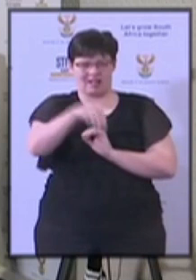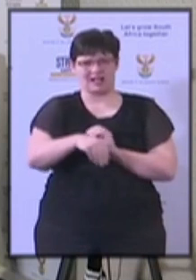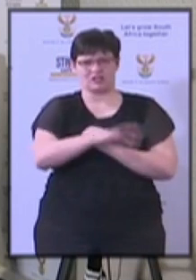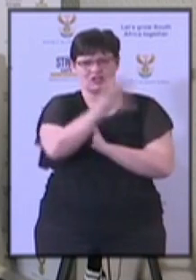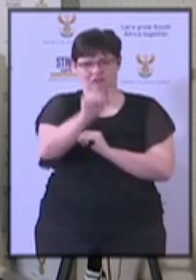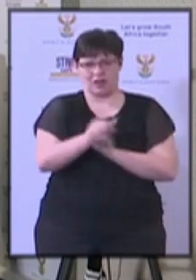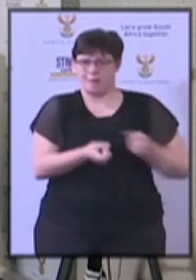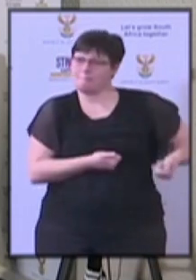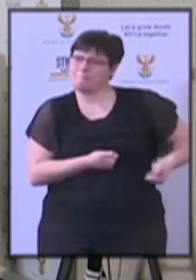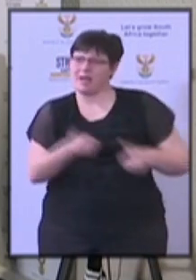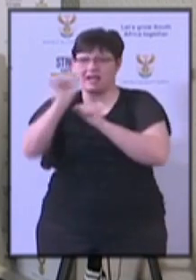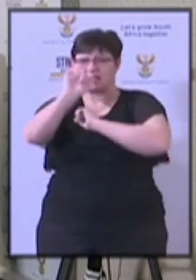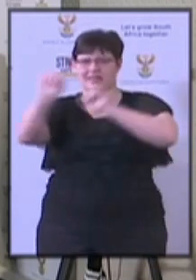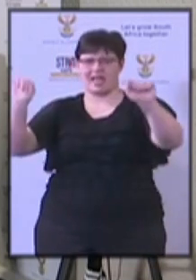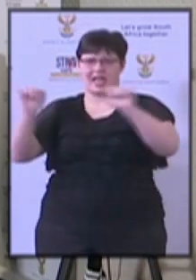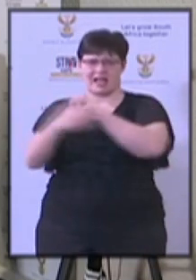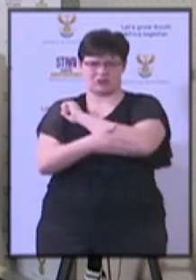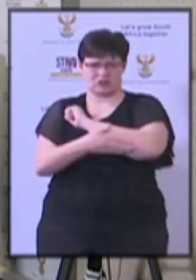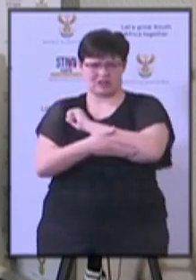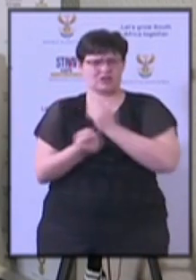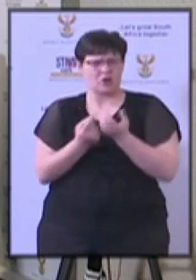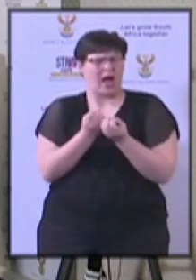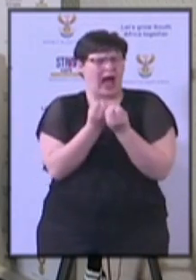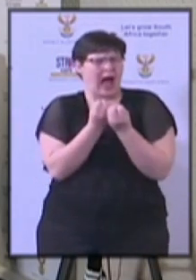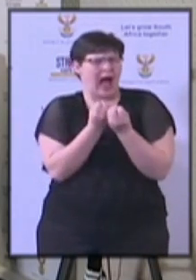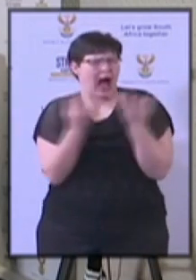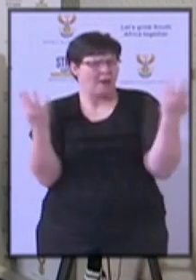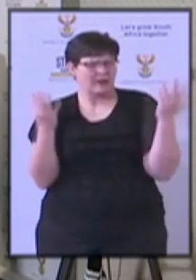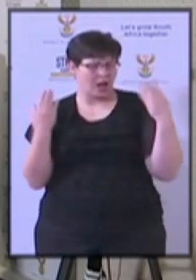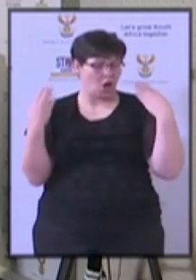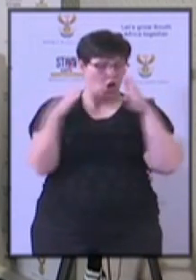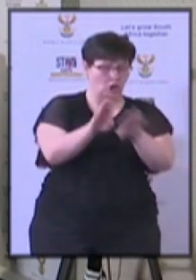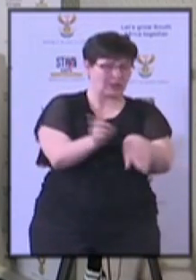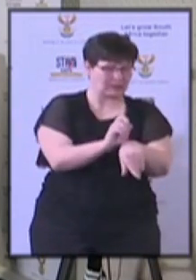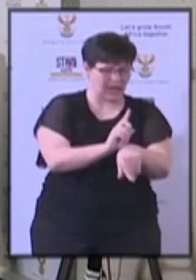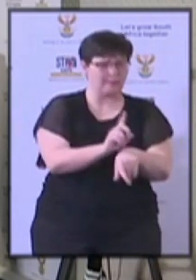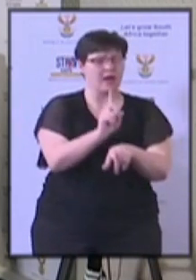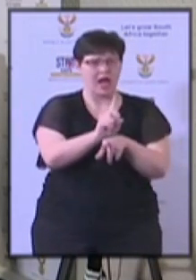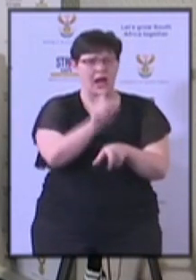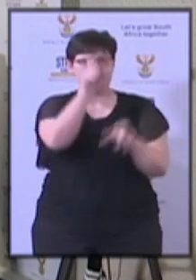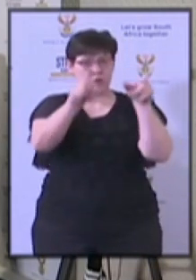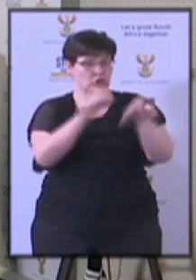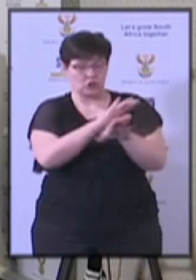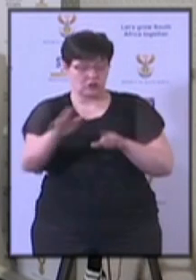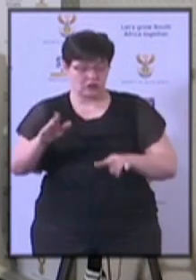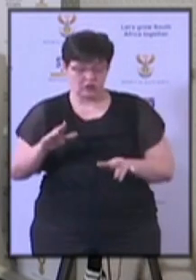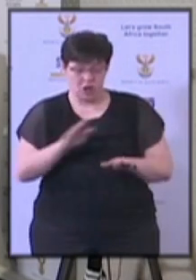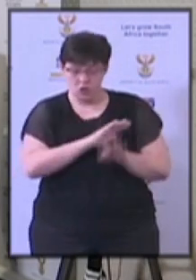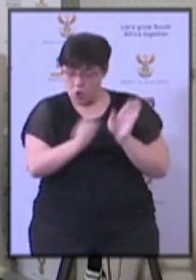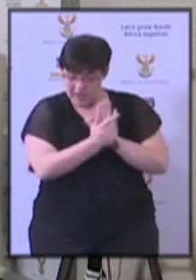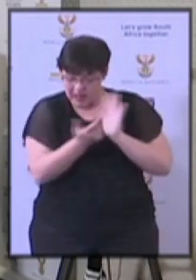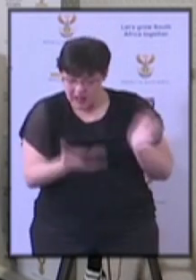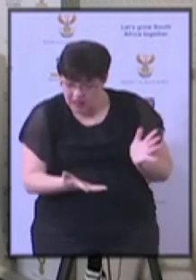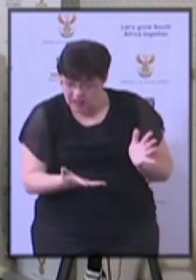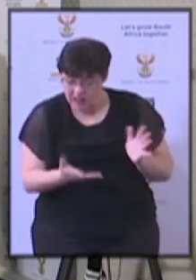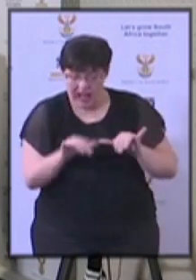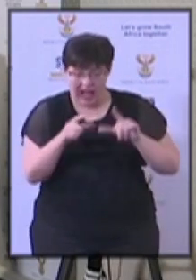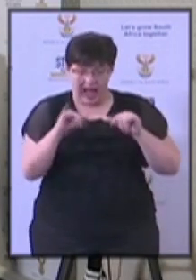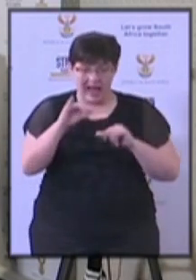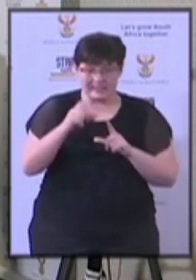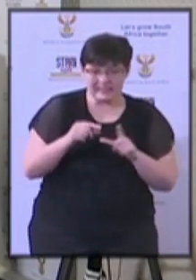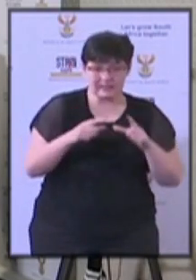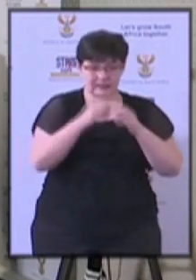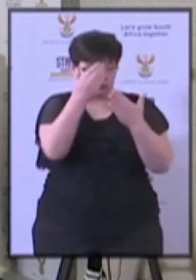many people were deported throughout the lockdown? And I have a follow-up question from Christian Du Plessis from Network